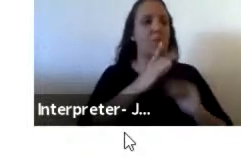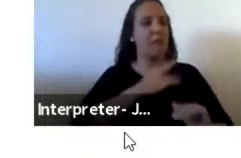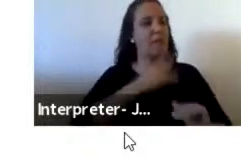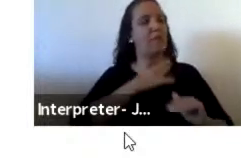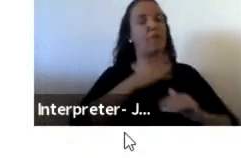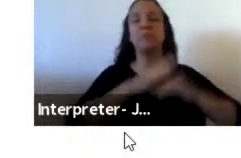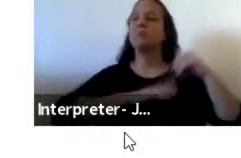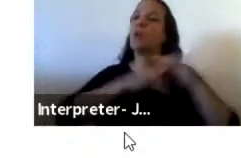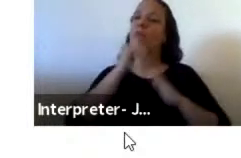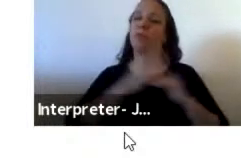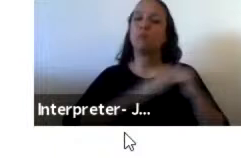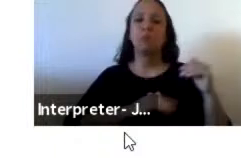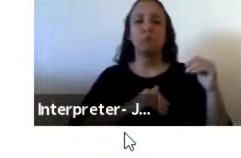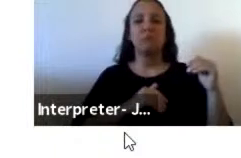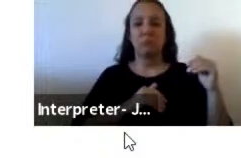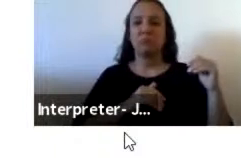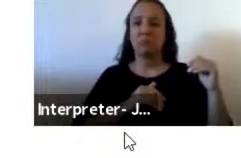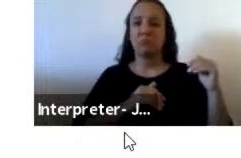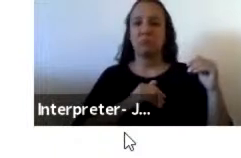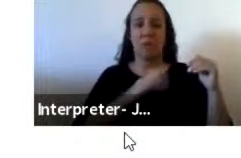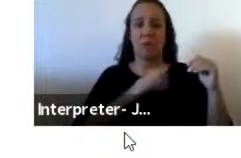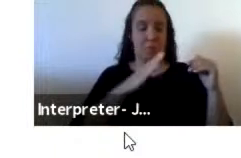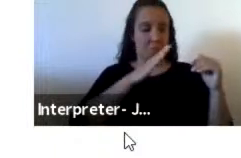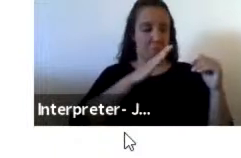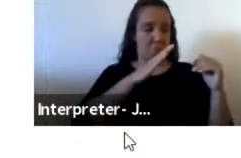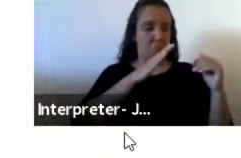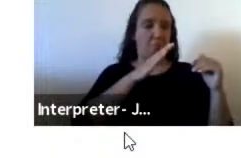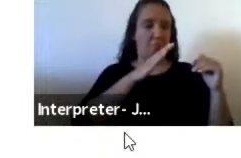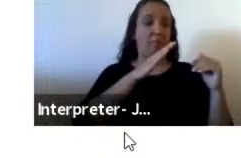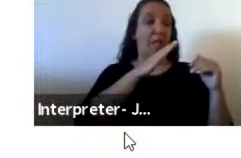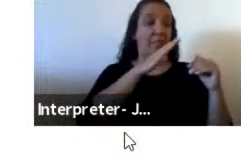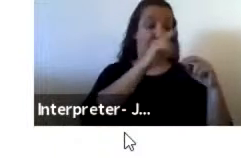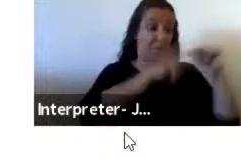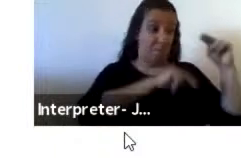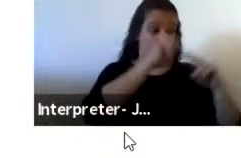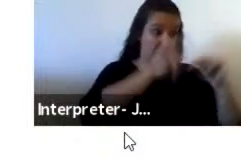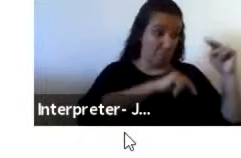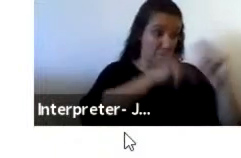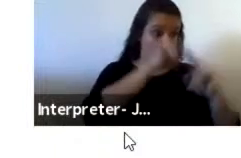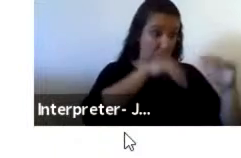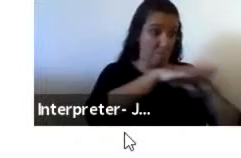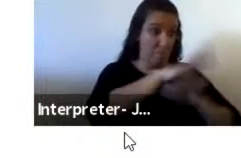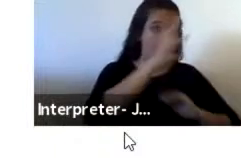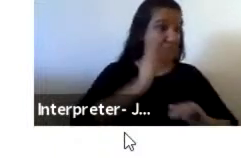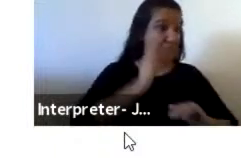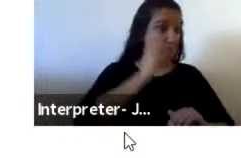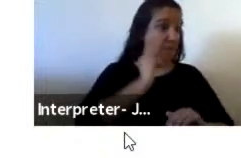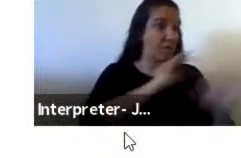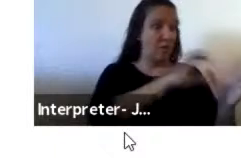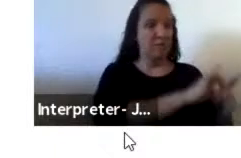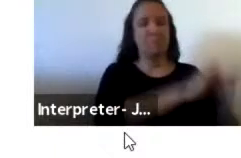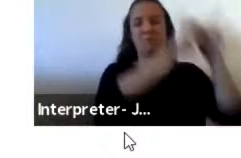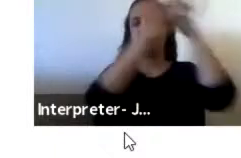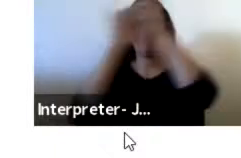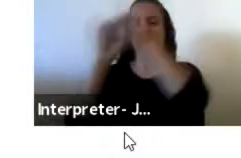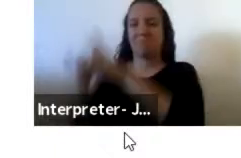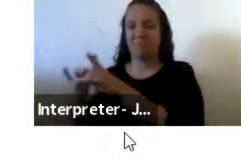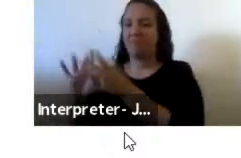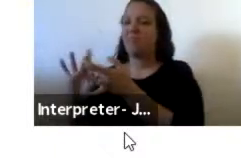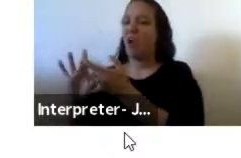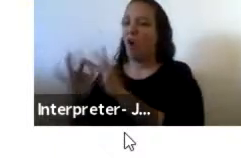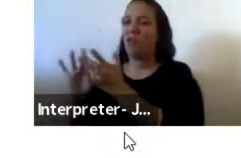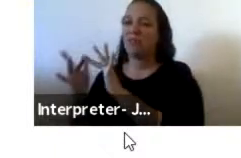experience, you know what, it correlates with the online experience. I think that one of the issues that we're facing